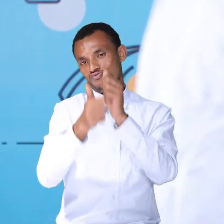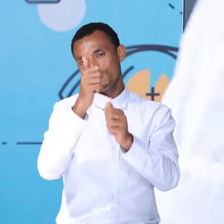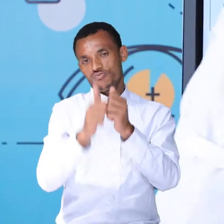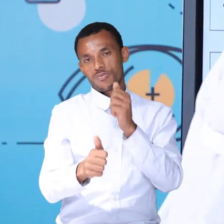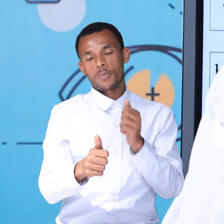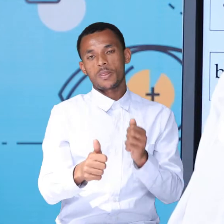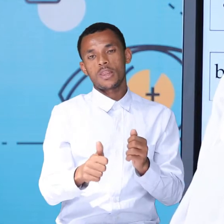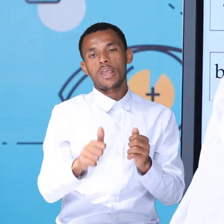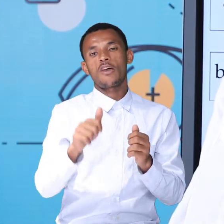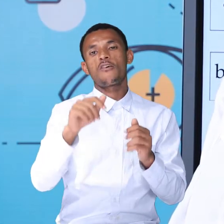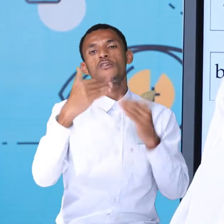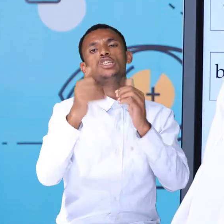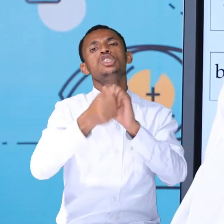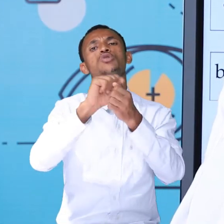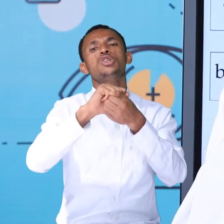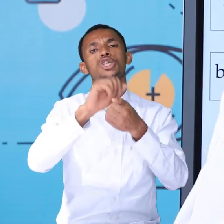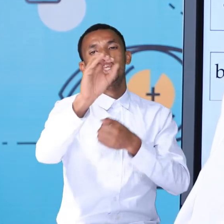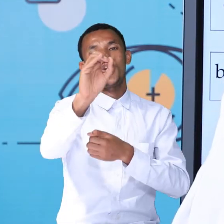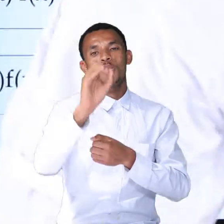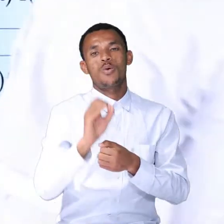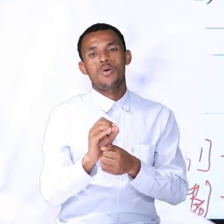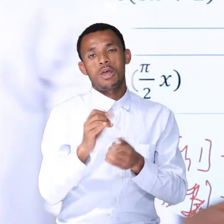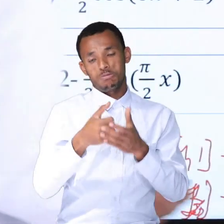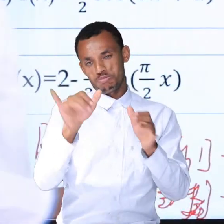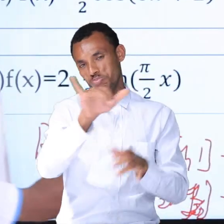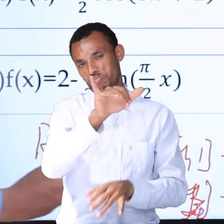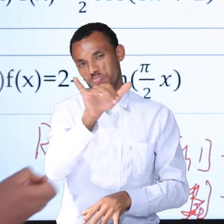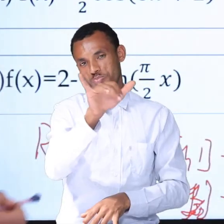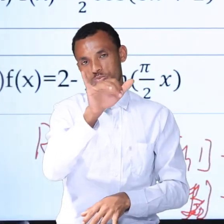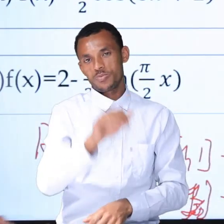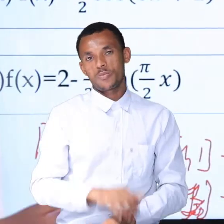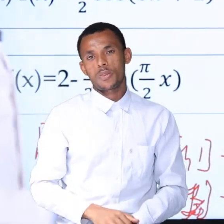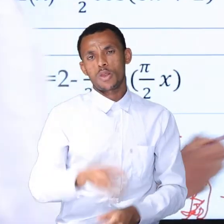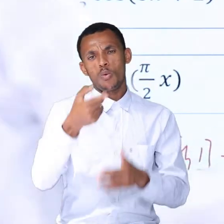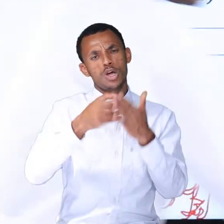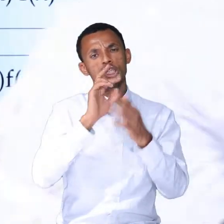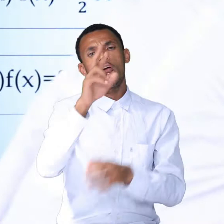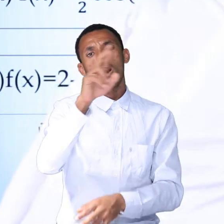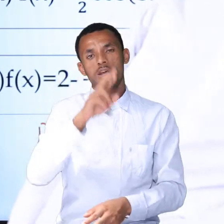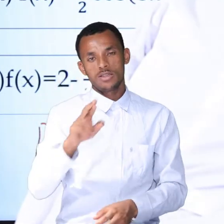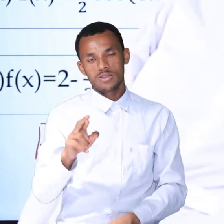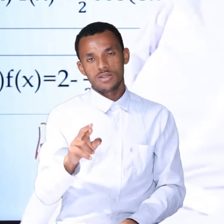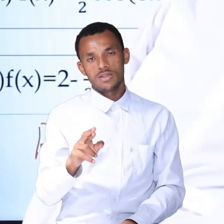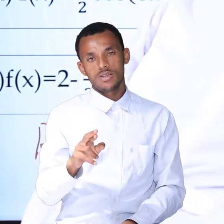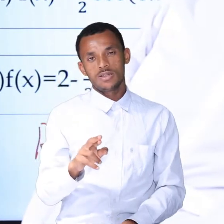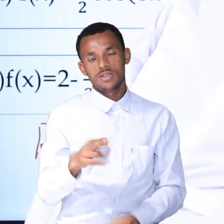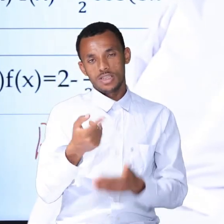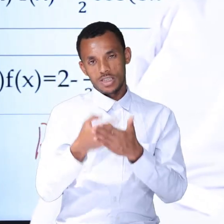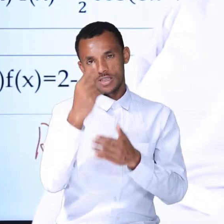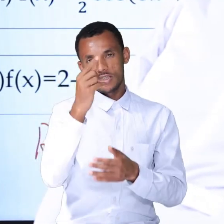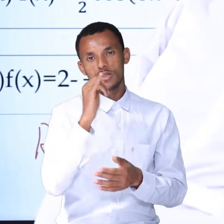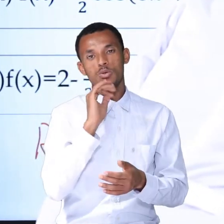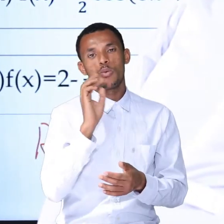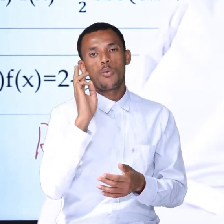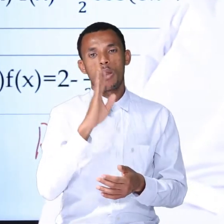is the phase shift? You have 0. It remains the same by itself. What is the range for this one? The range of this one will